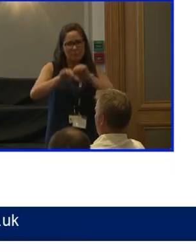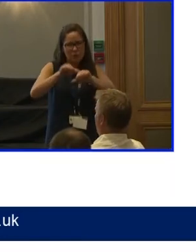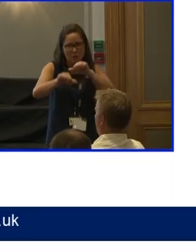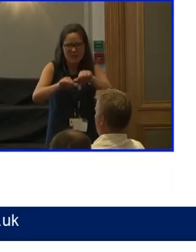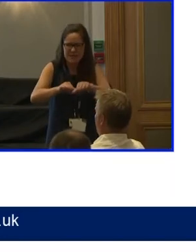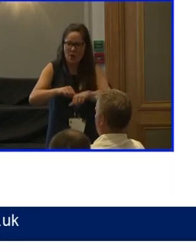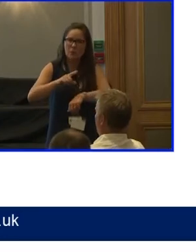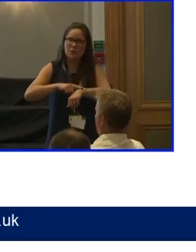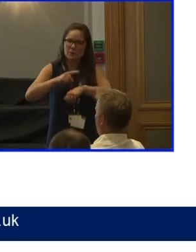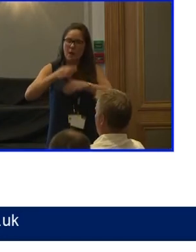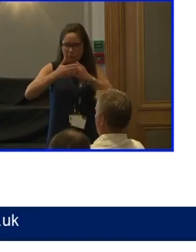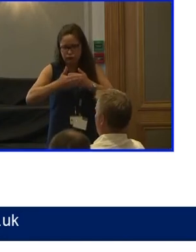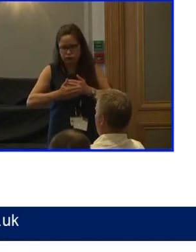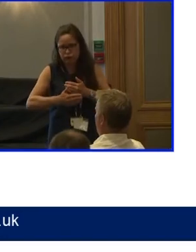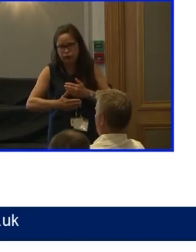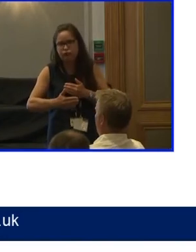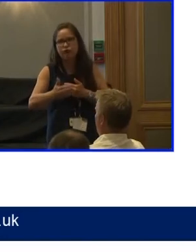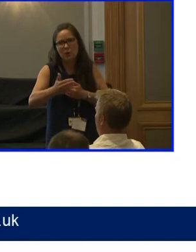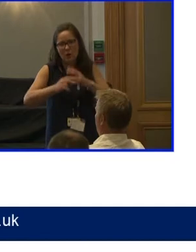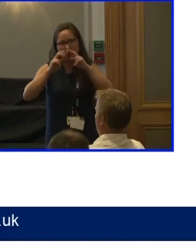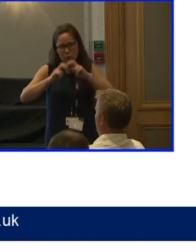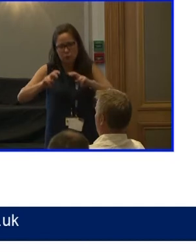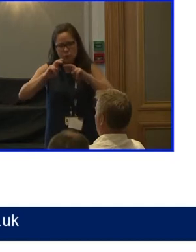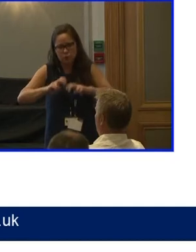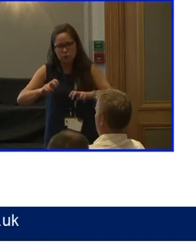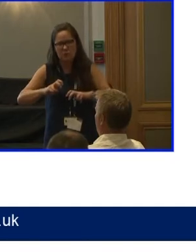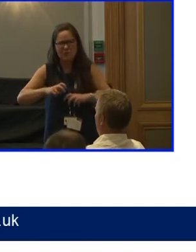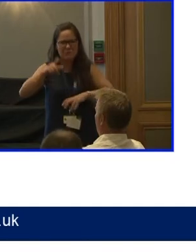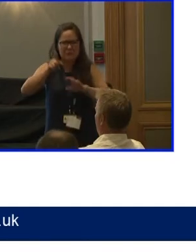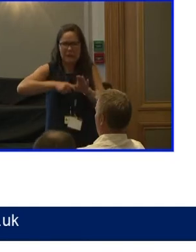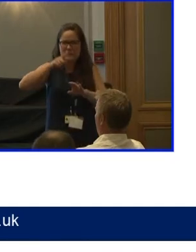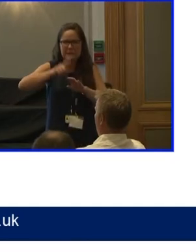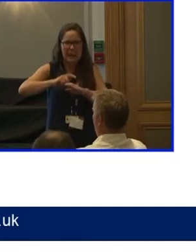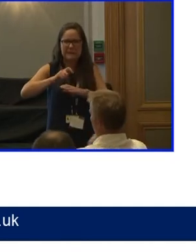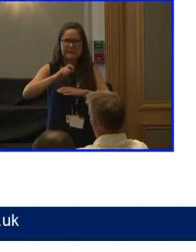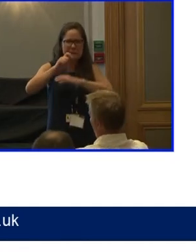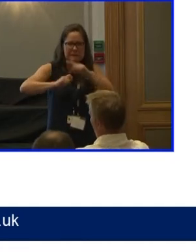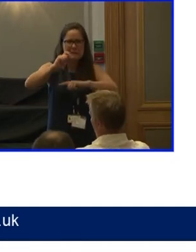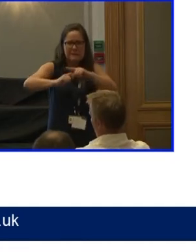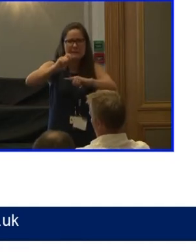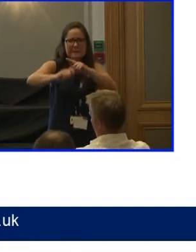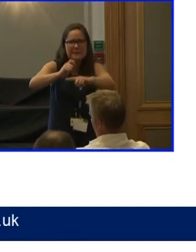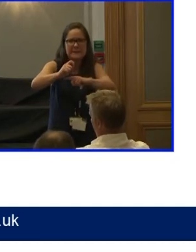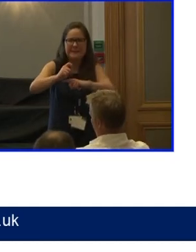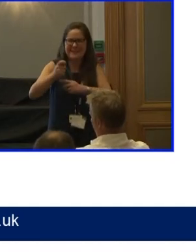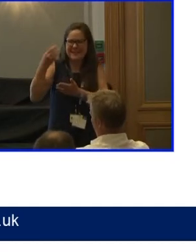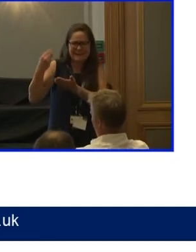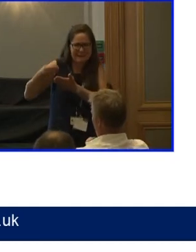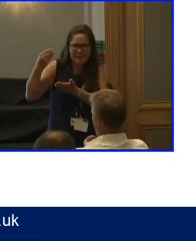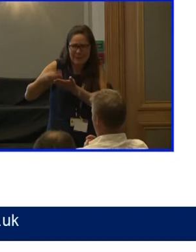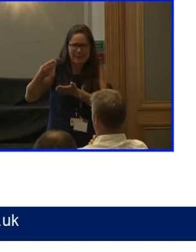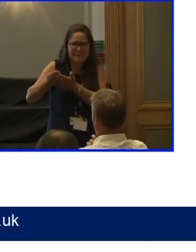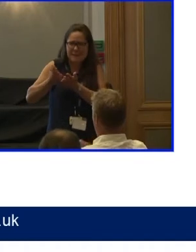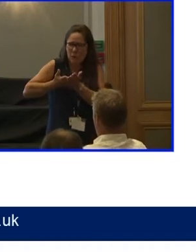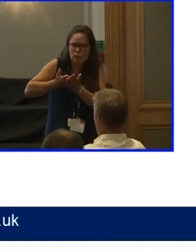costly, and it can take sometimes decades and cost up to billions of dollars for a potential candidate drug to make it through